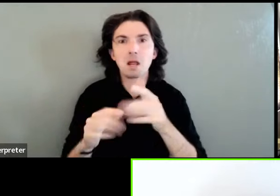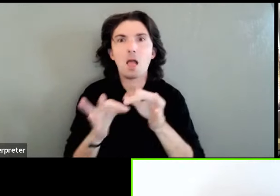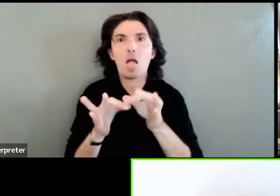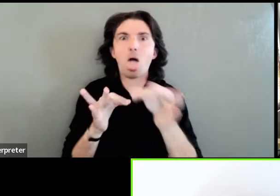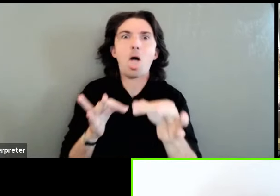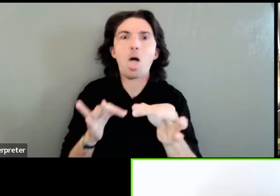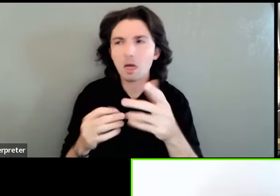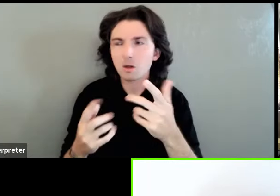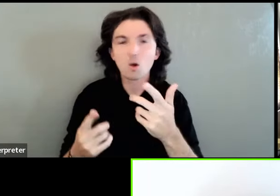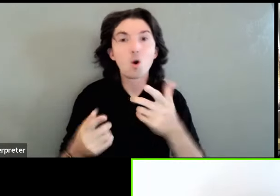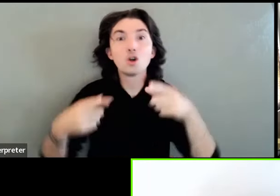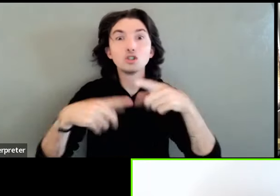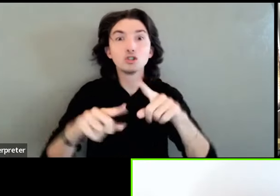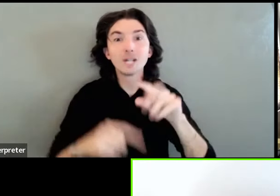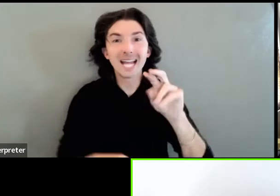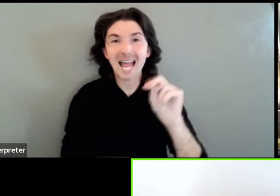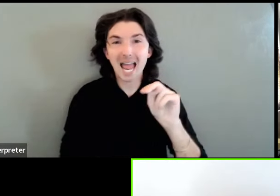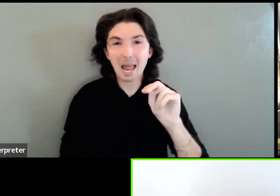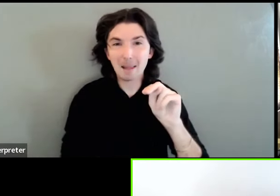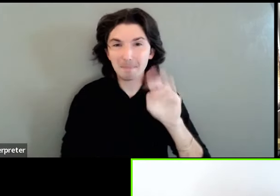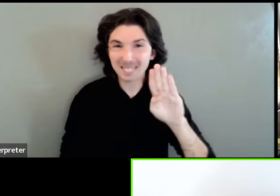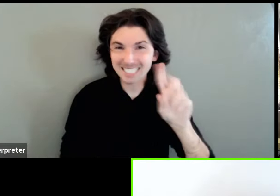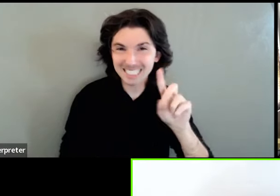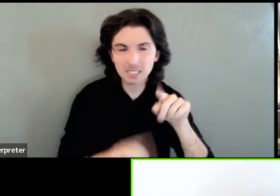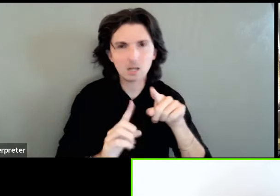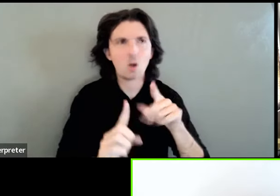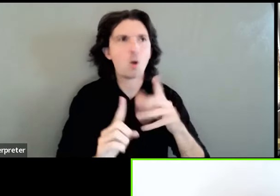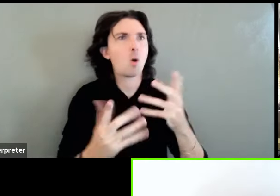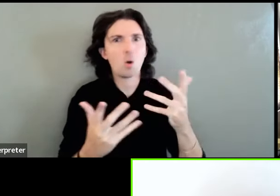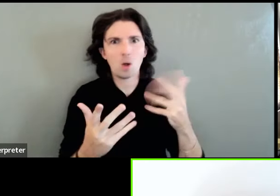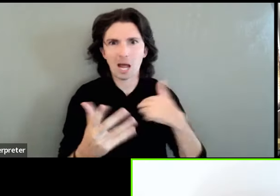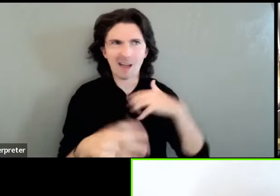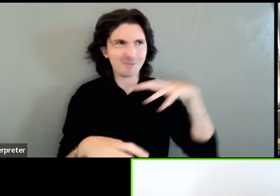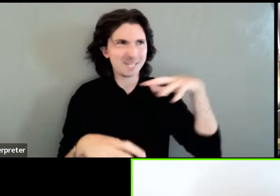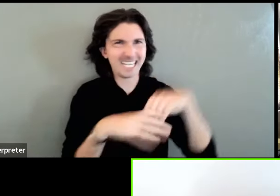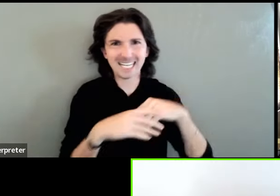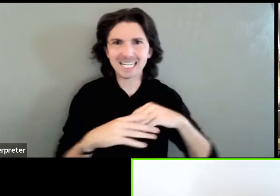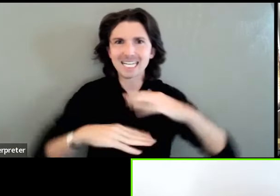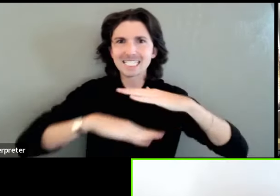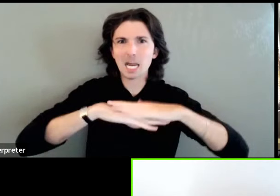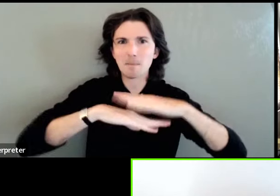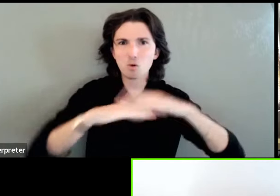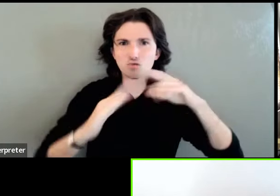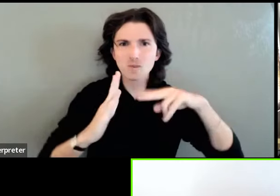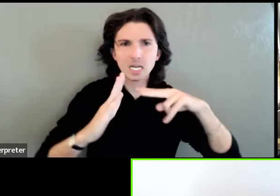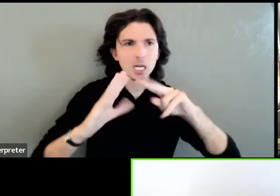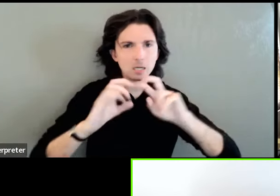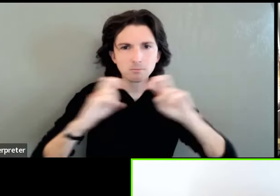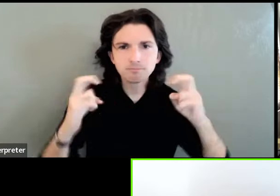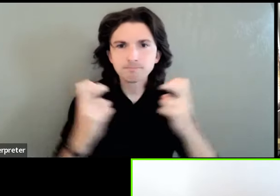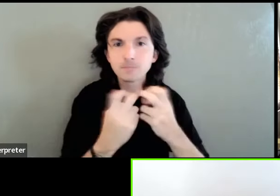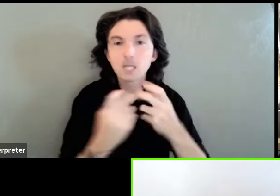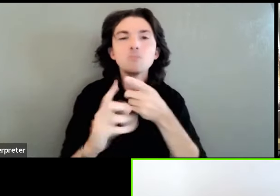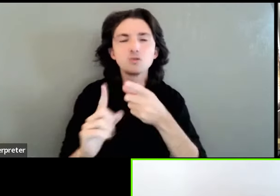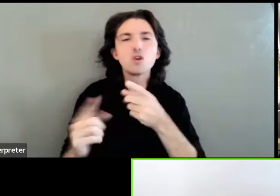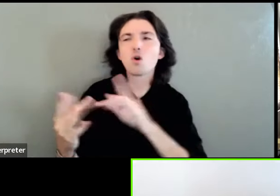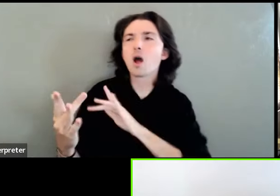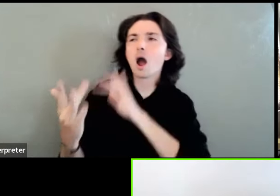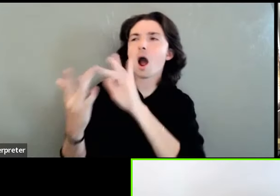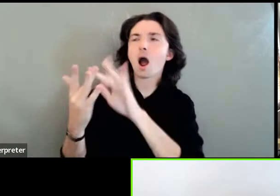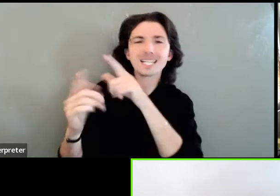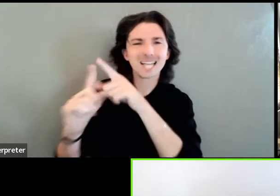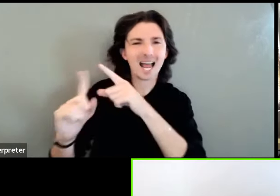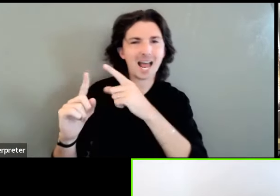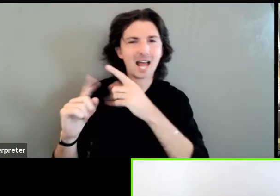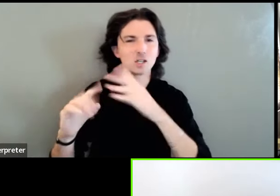read or something like that, definitely reach out to the union to start the claim process. Typically that starts with a claim inquiry.